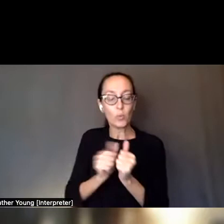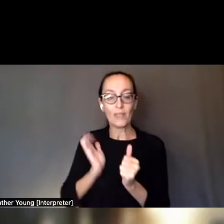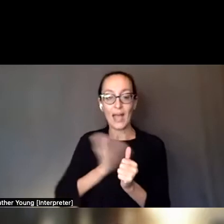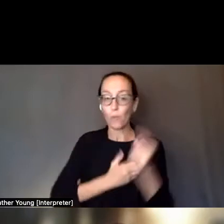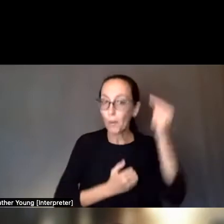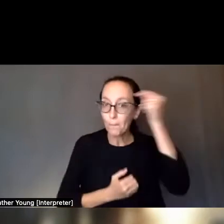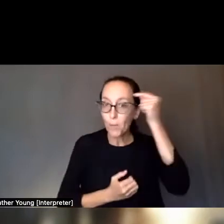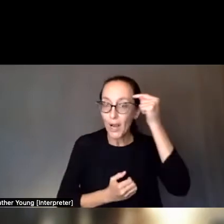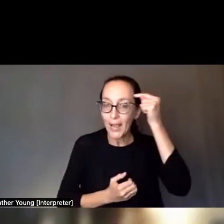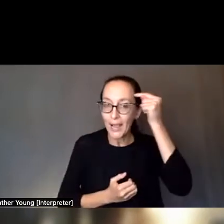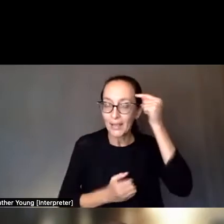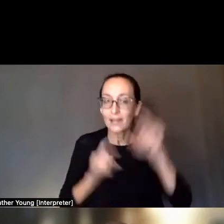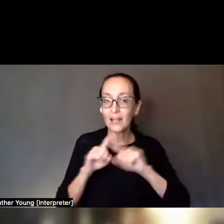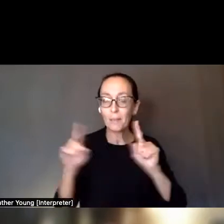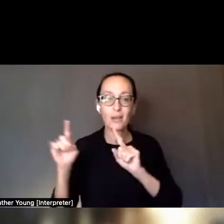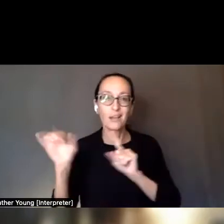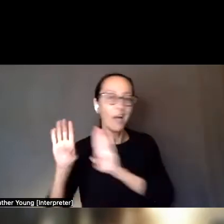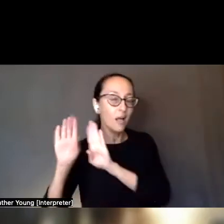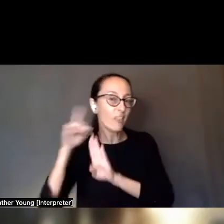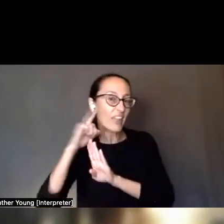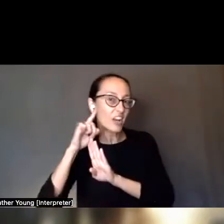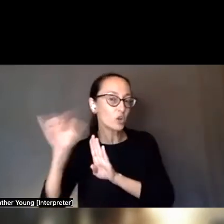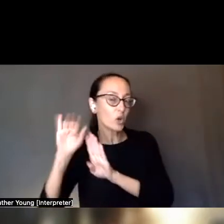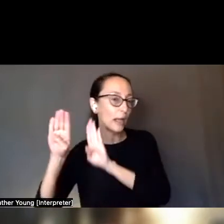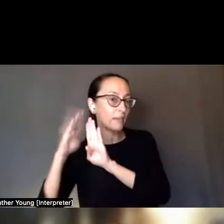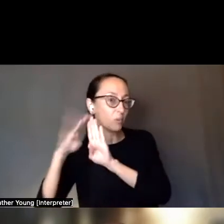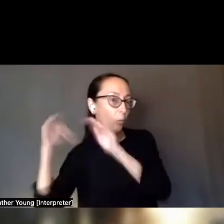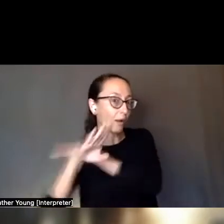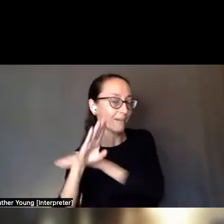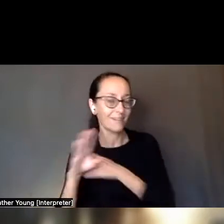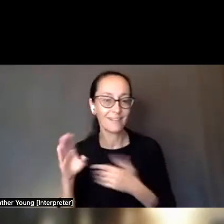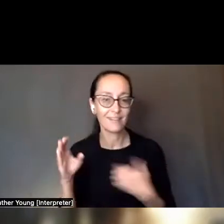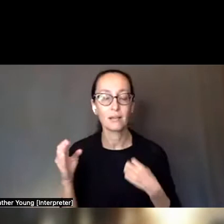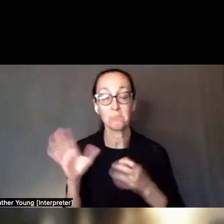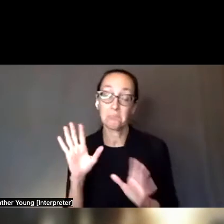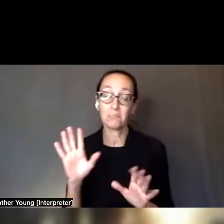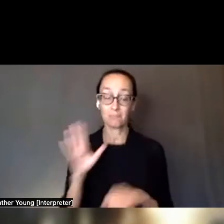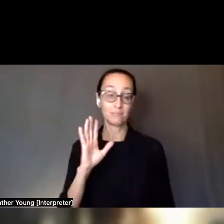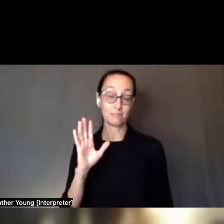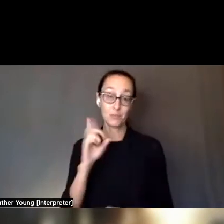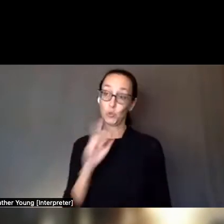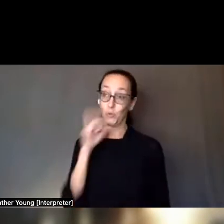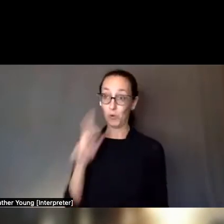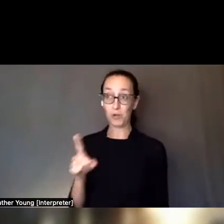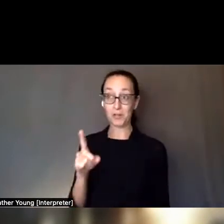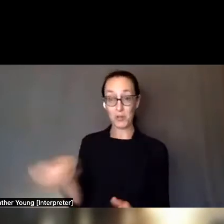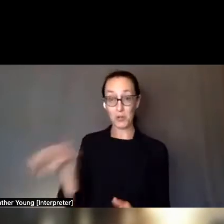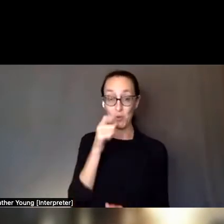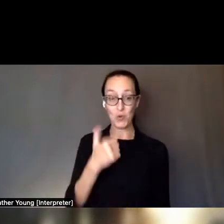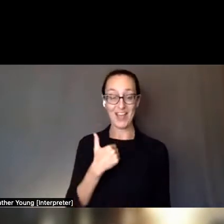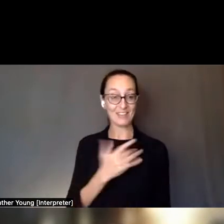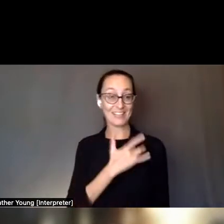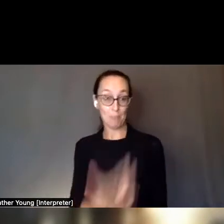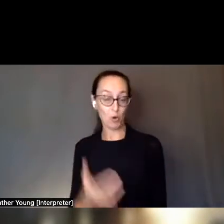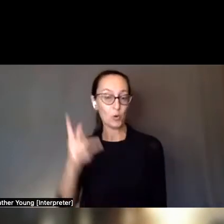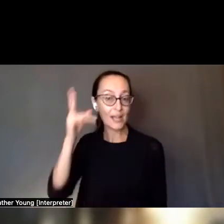way in. And that really is true for you with typical hearing. And for those of us that